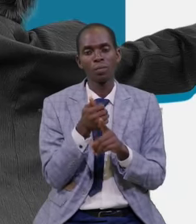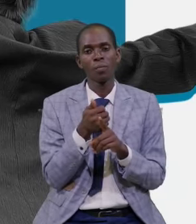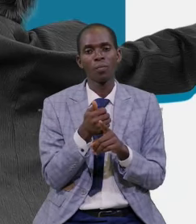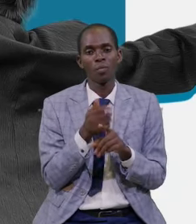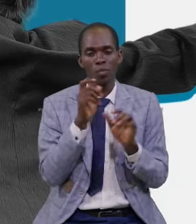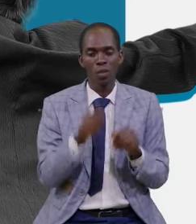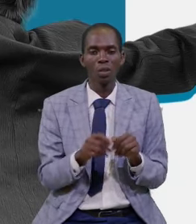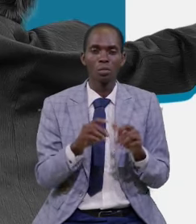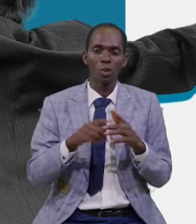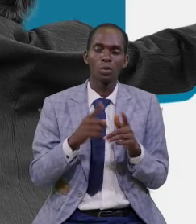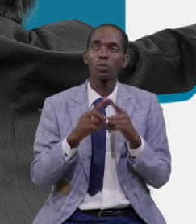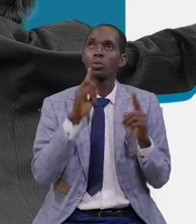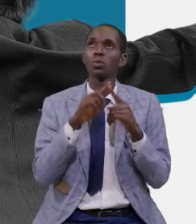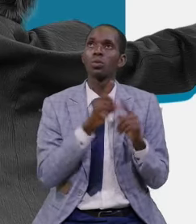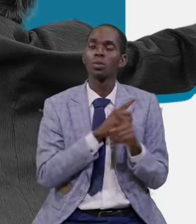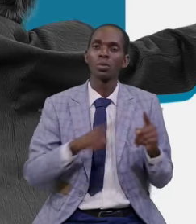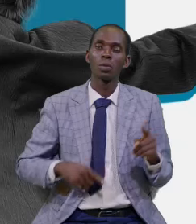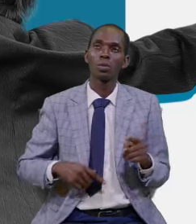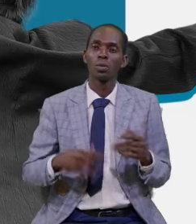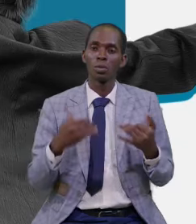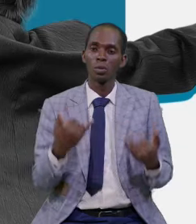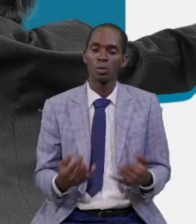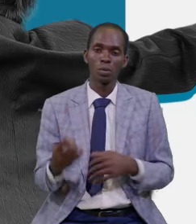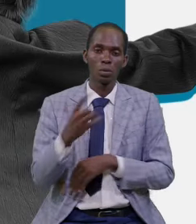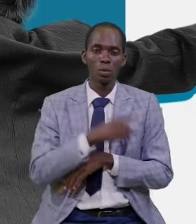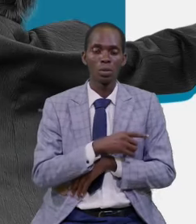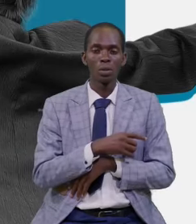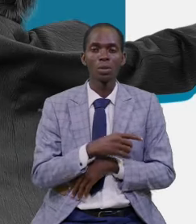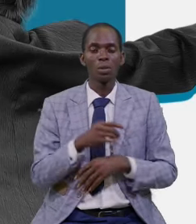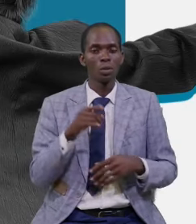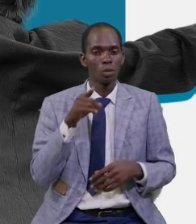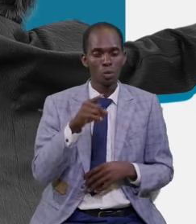today, you will not escape the miracle of God.